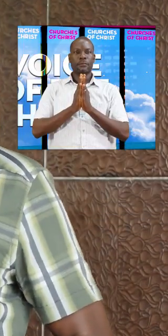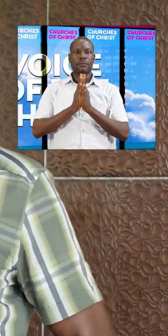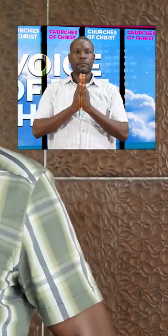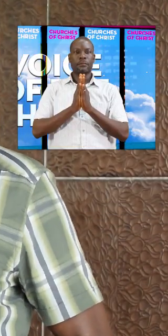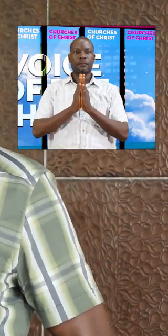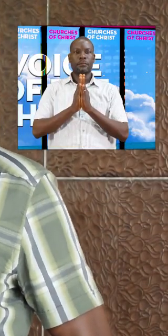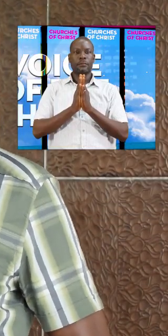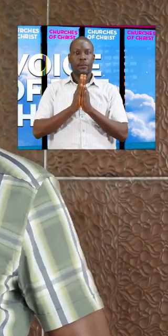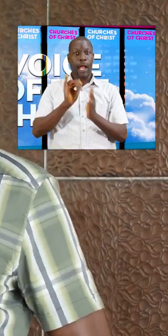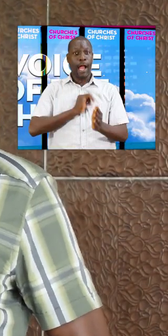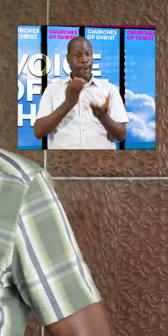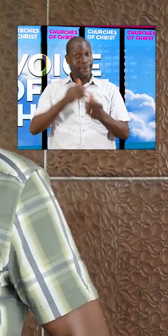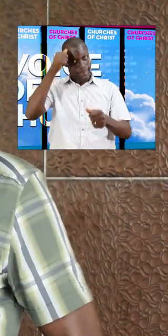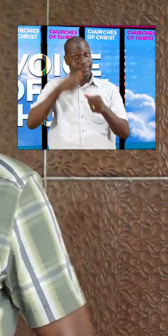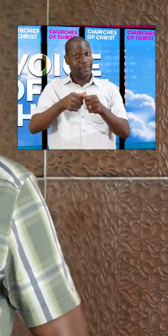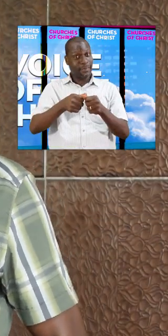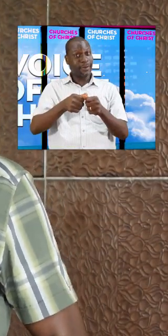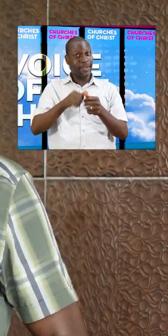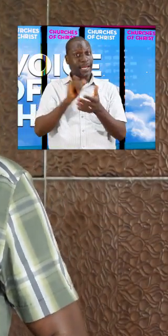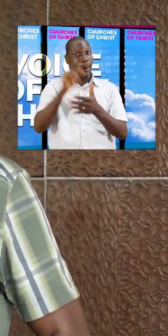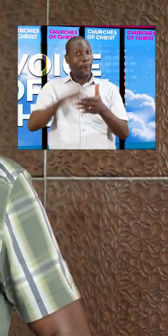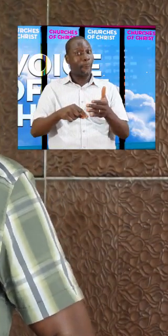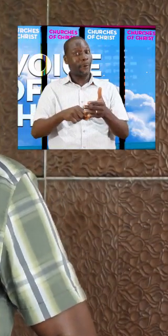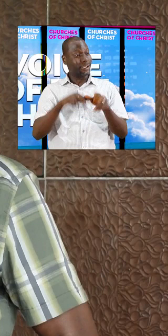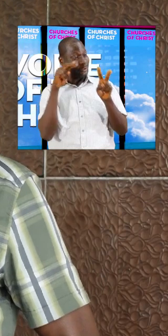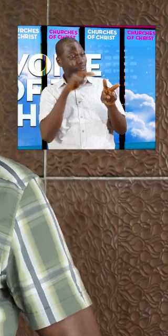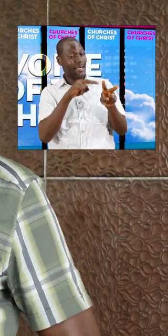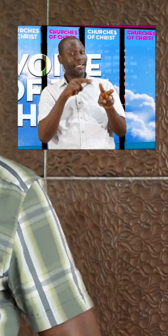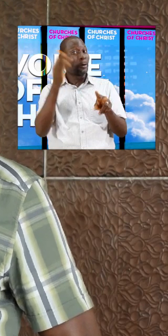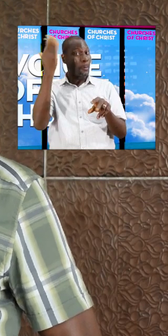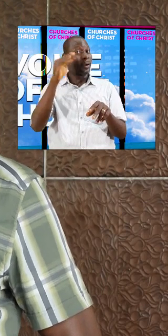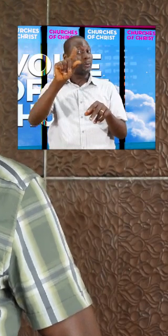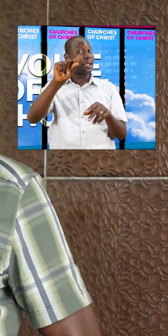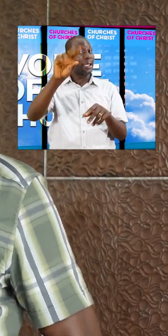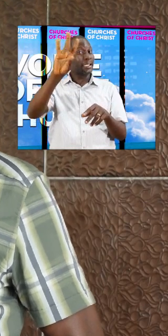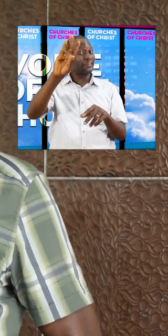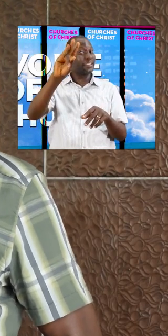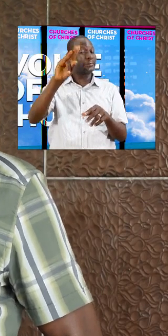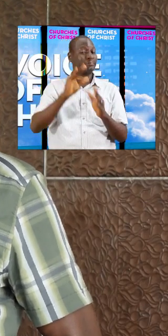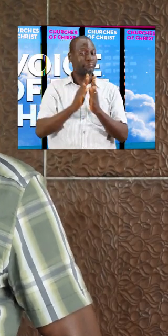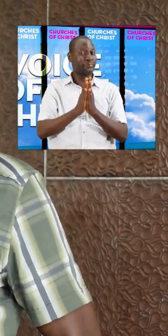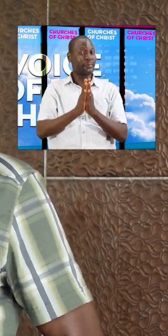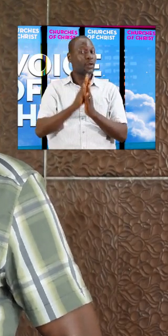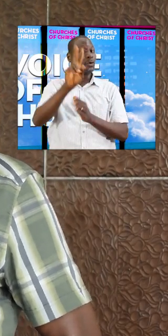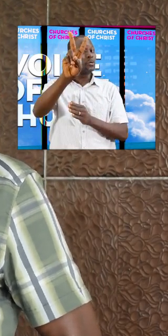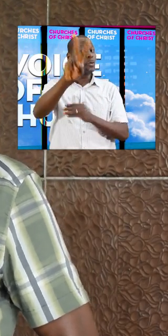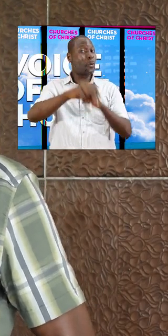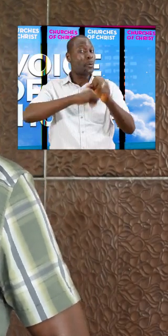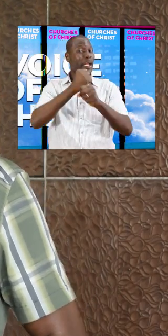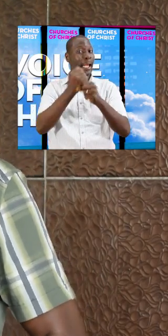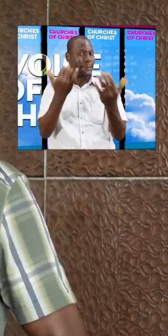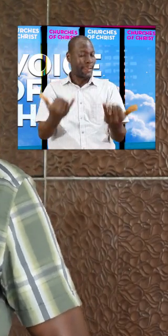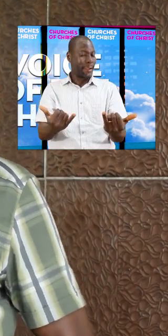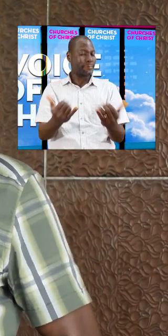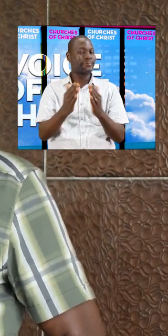Me kawo se ni awhwe yi me ya no 2017 2 years in ye